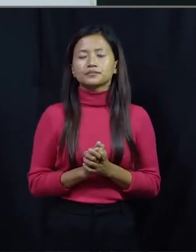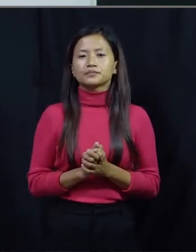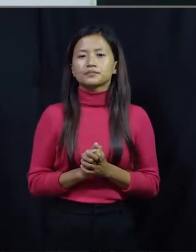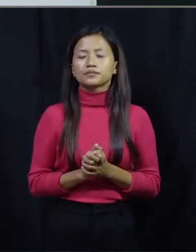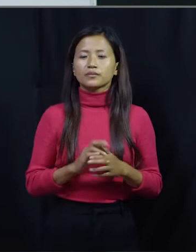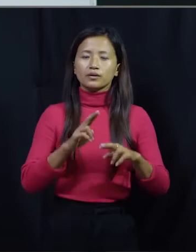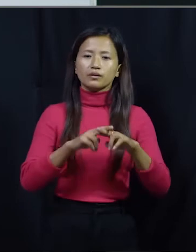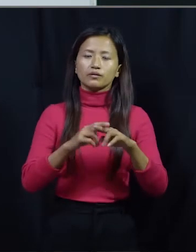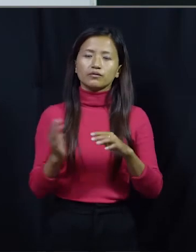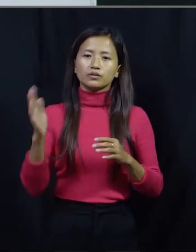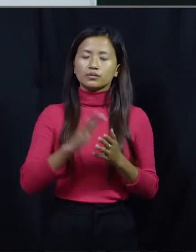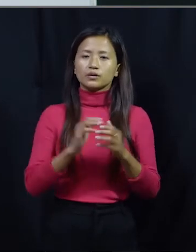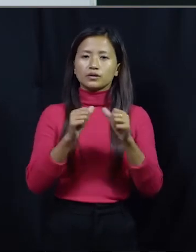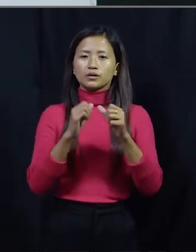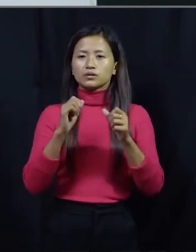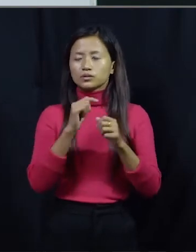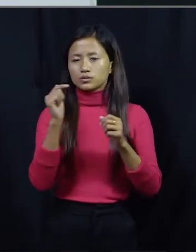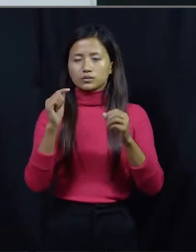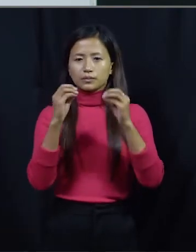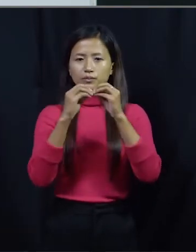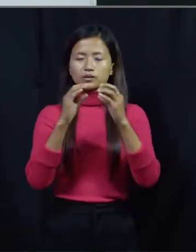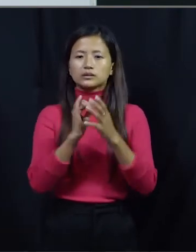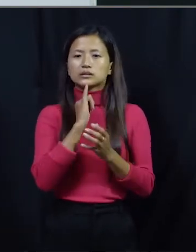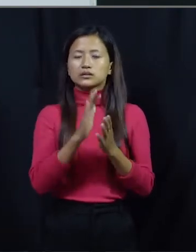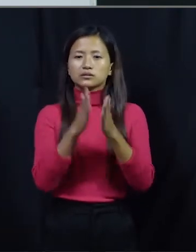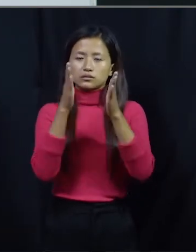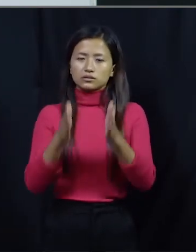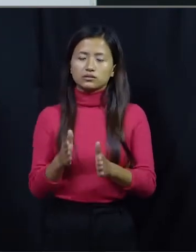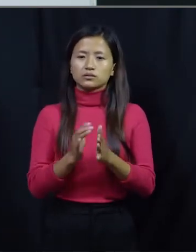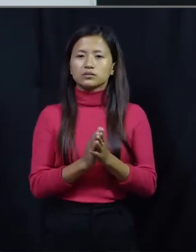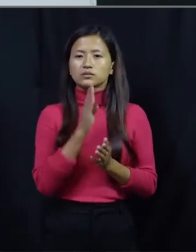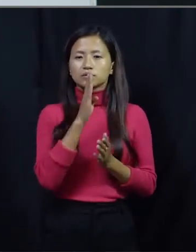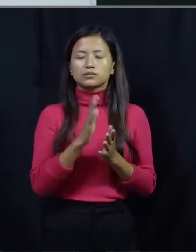f from A to B is said to be